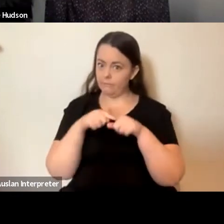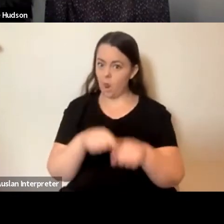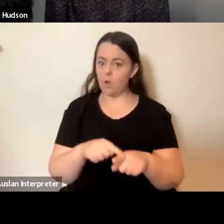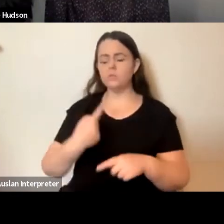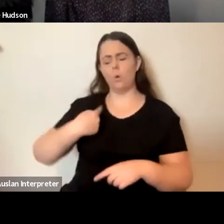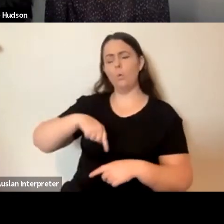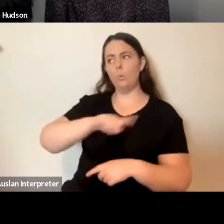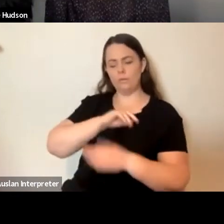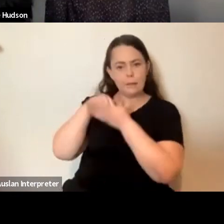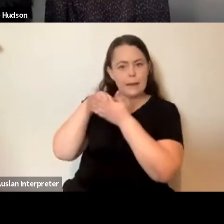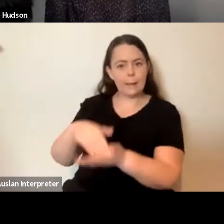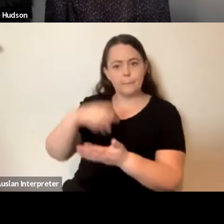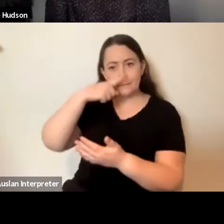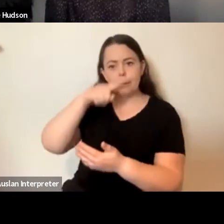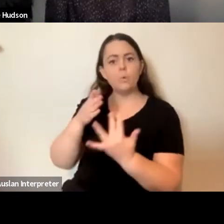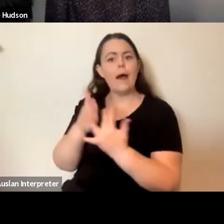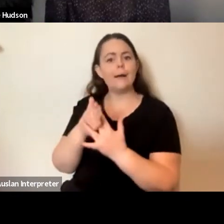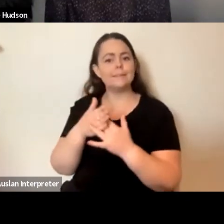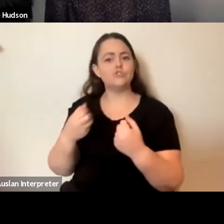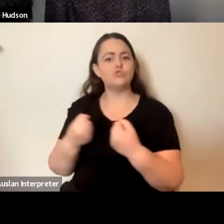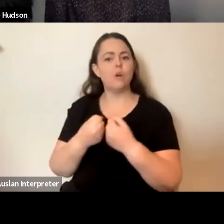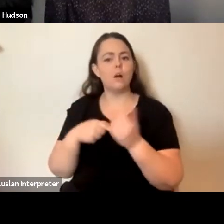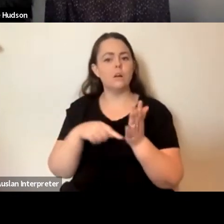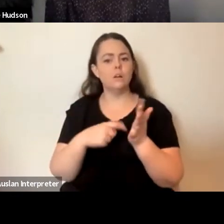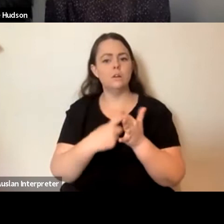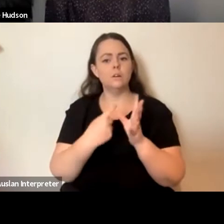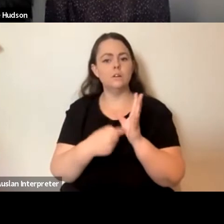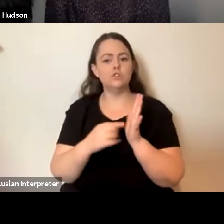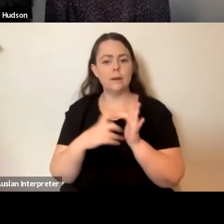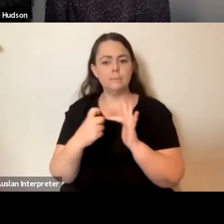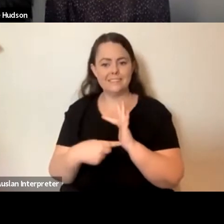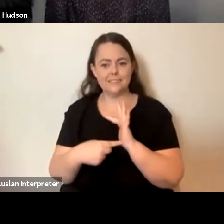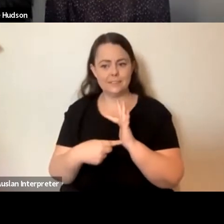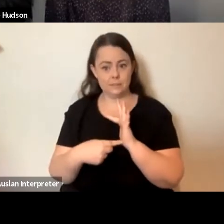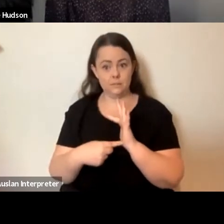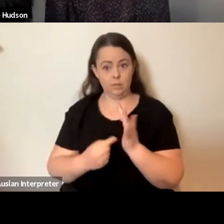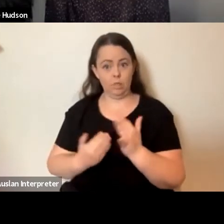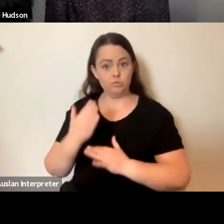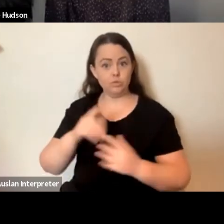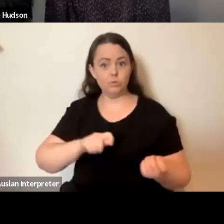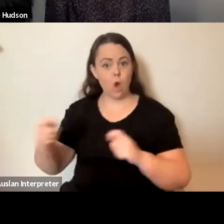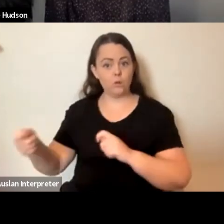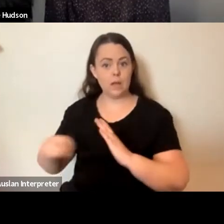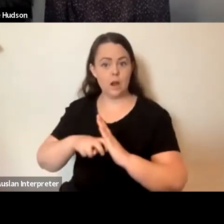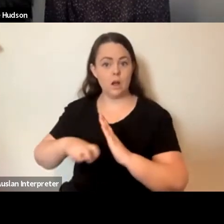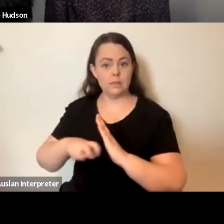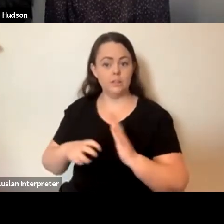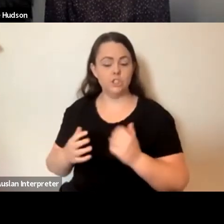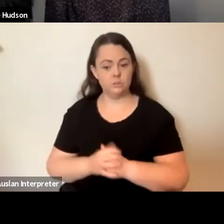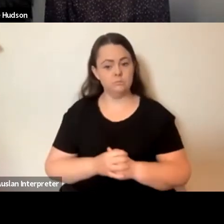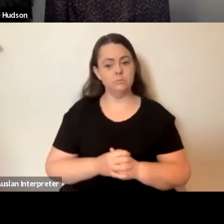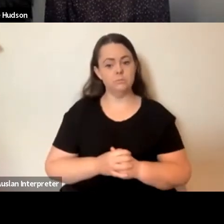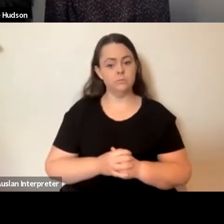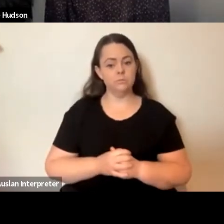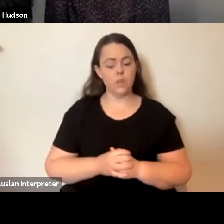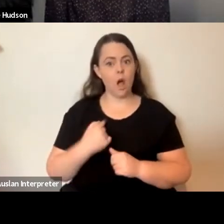isolation to access drug treatment. I think that's a big story that's going to come out of COVID is, so we're now supporting people